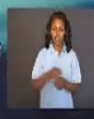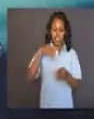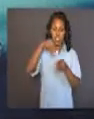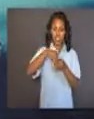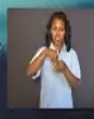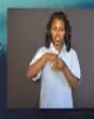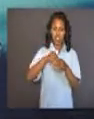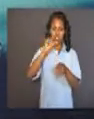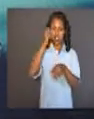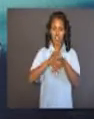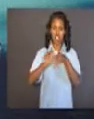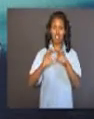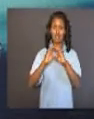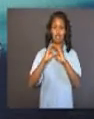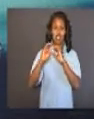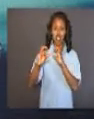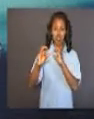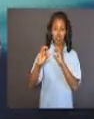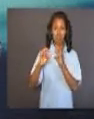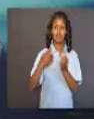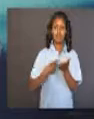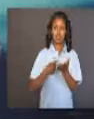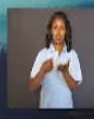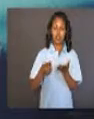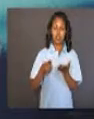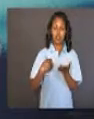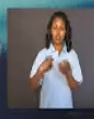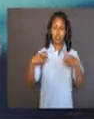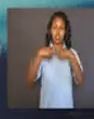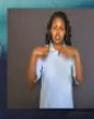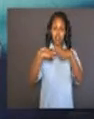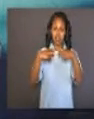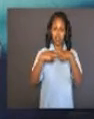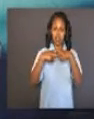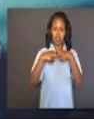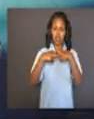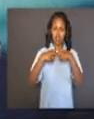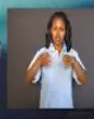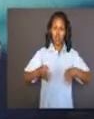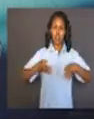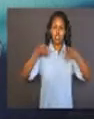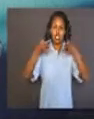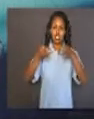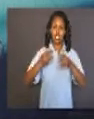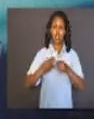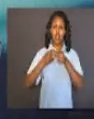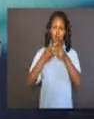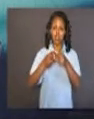Inside a vacuum tube, there are electrical conductors